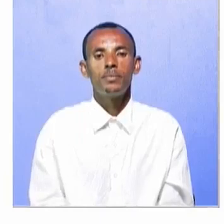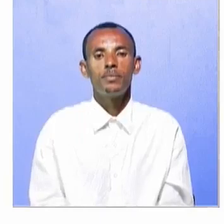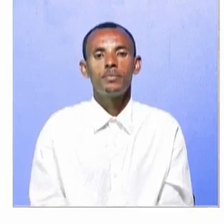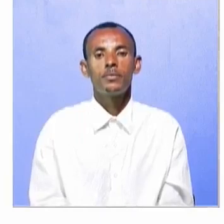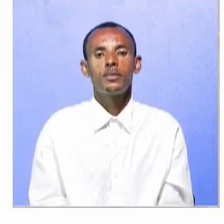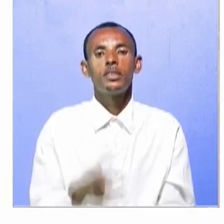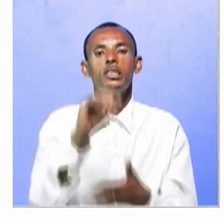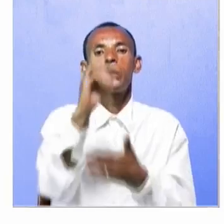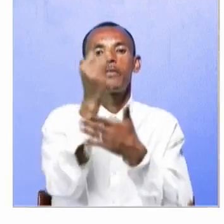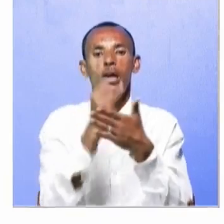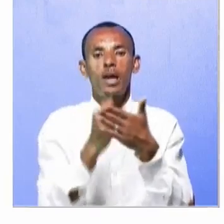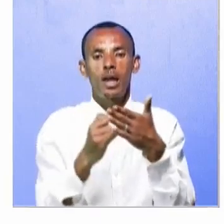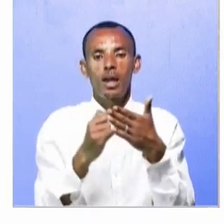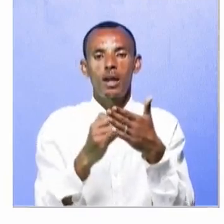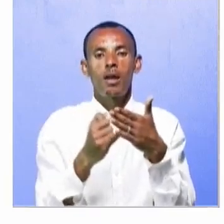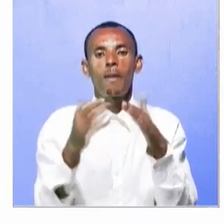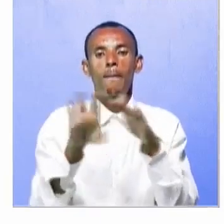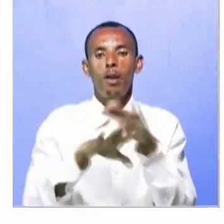the figure below,